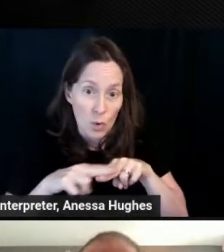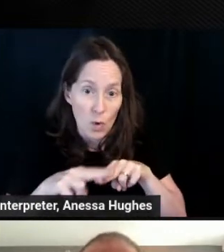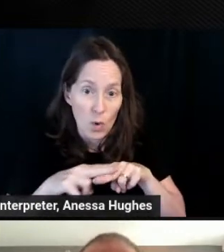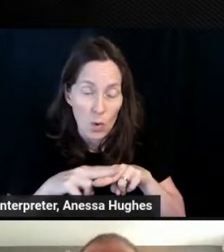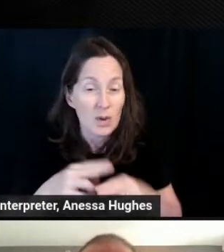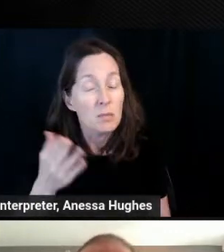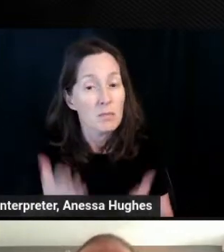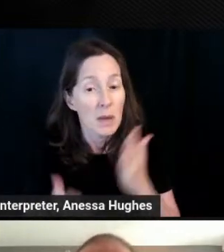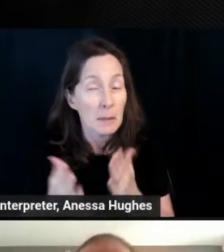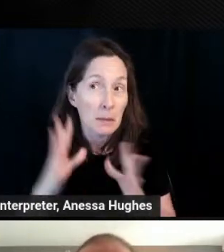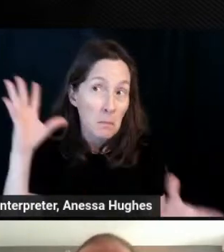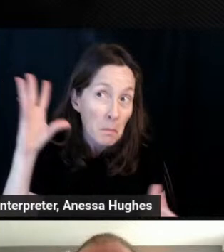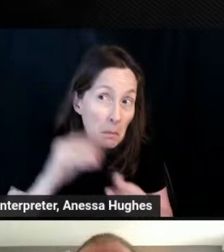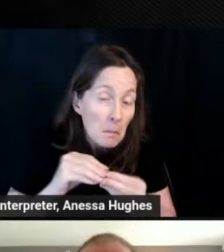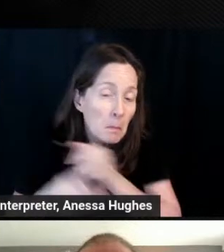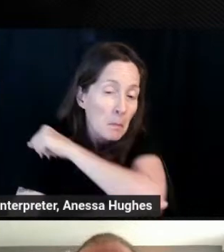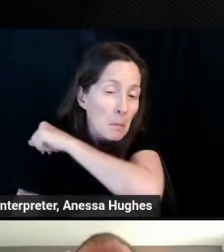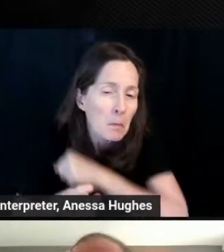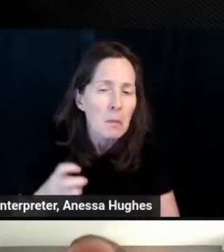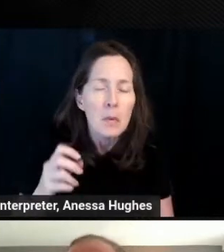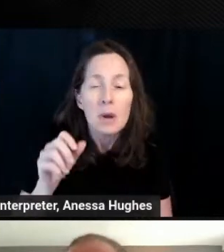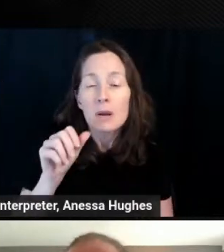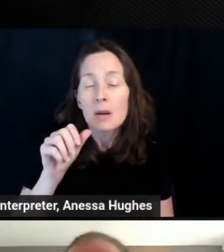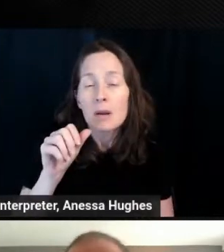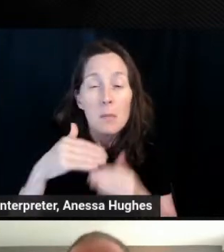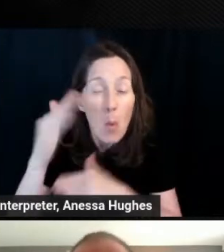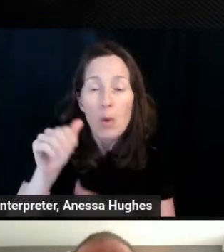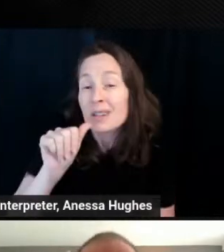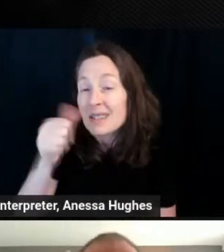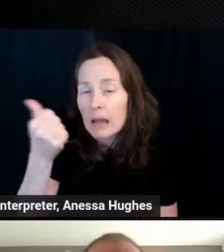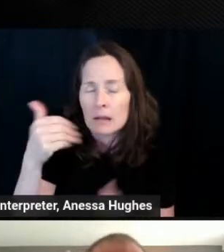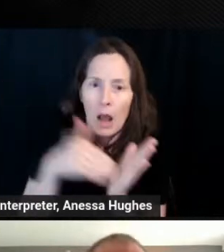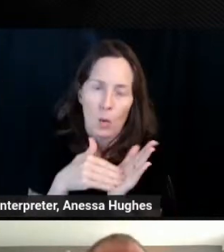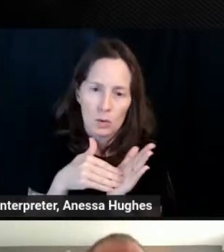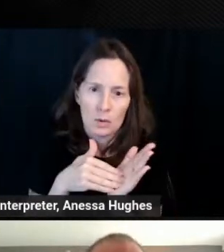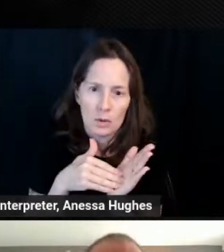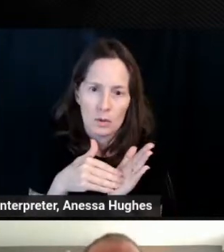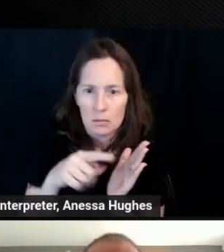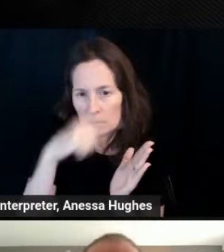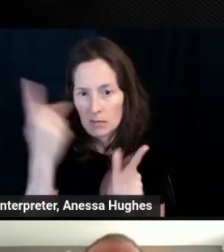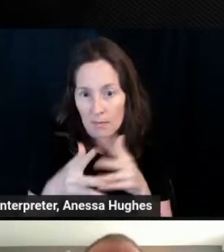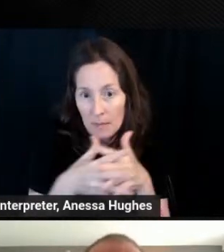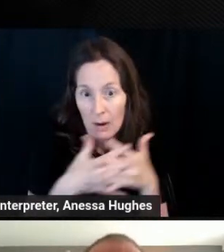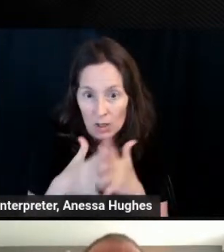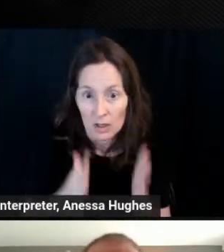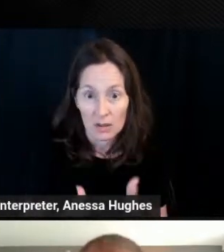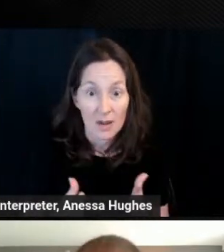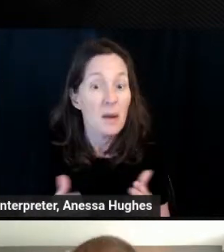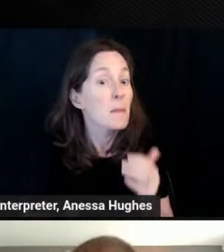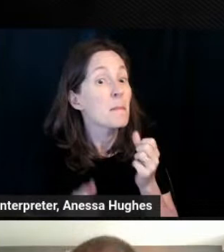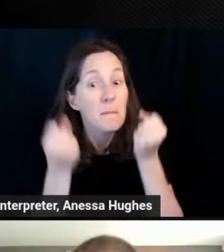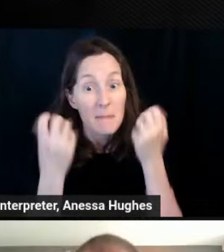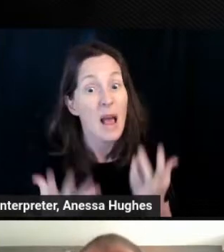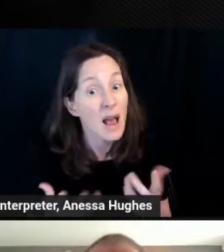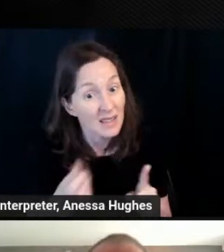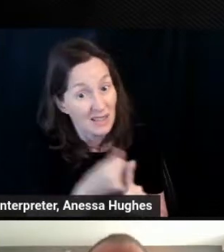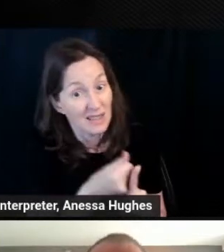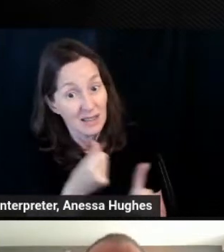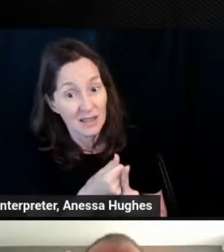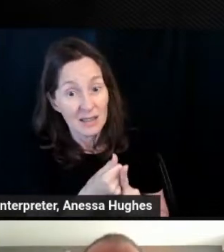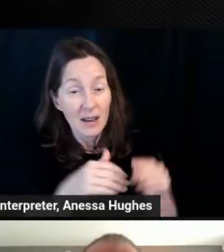Black Americans, many of them children like Cornelius who were under the age of 16.